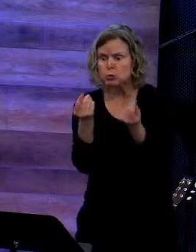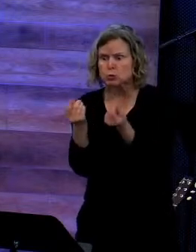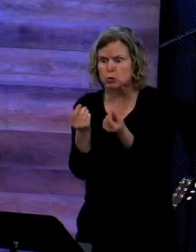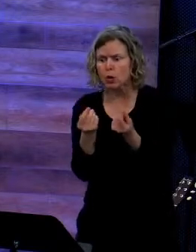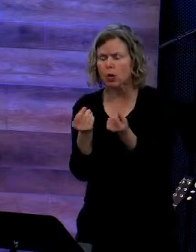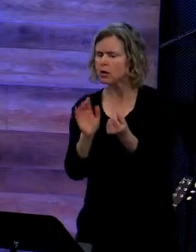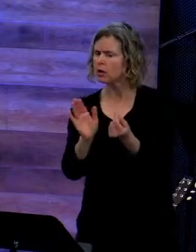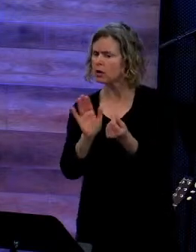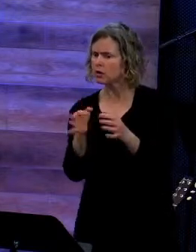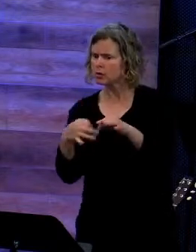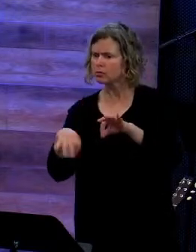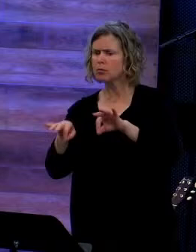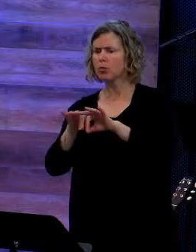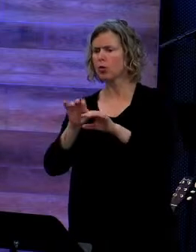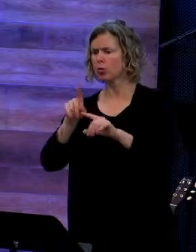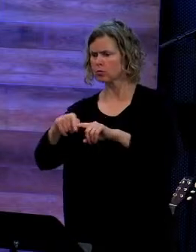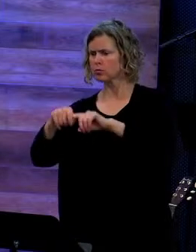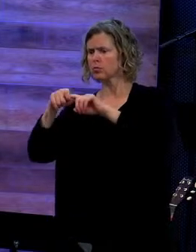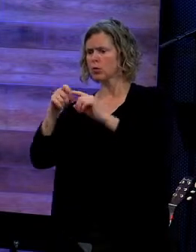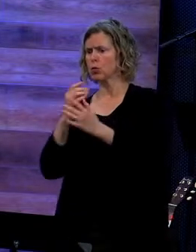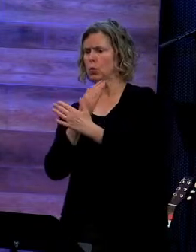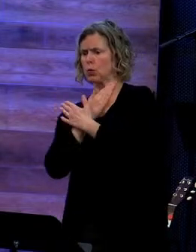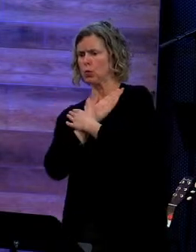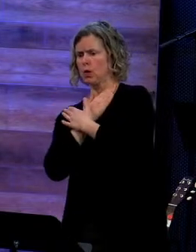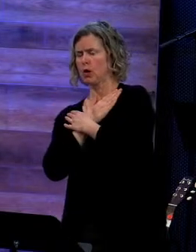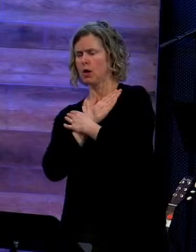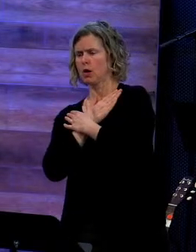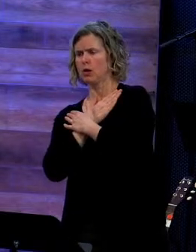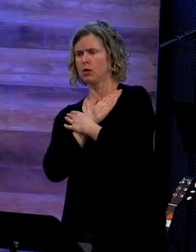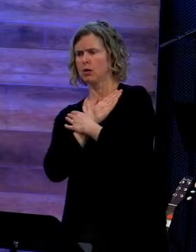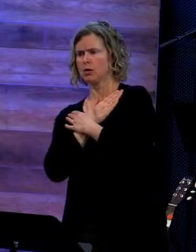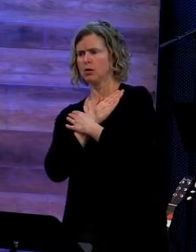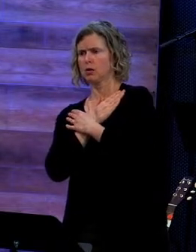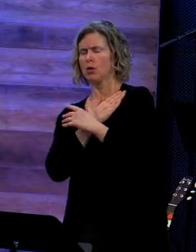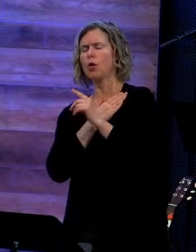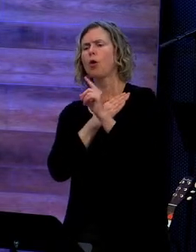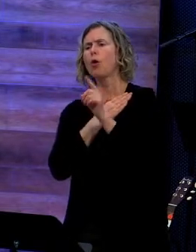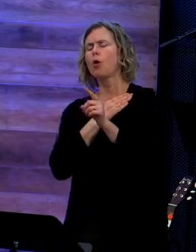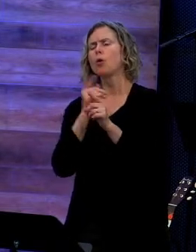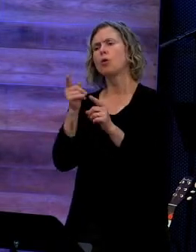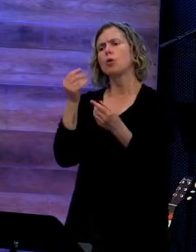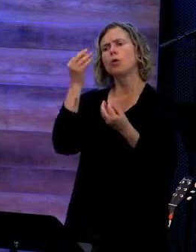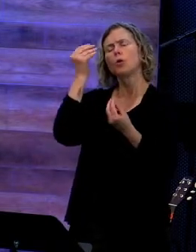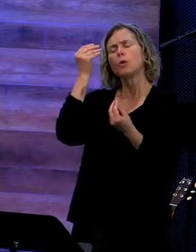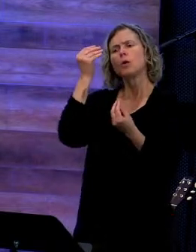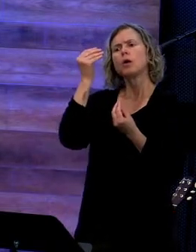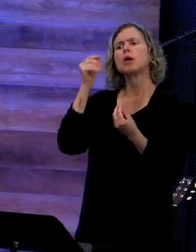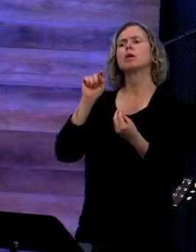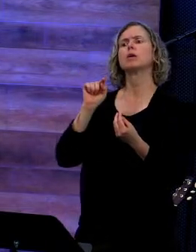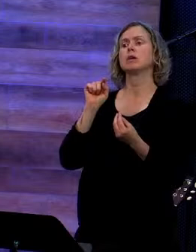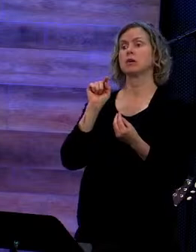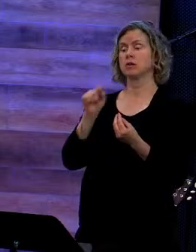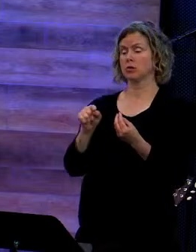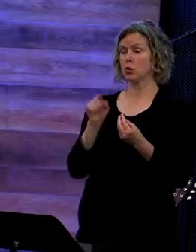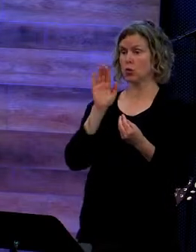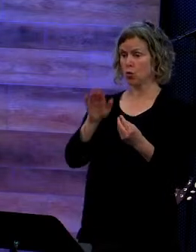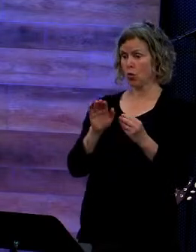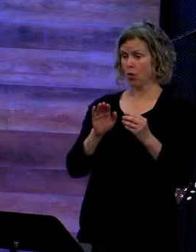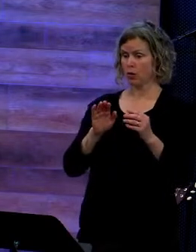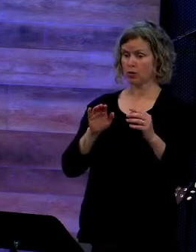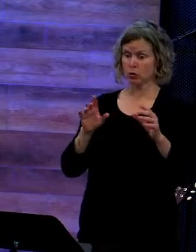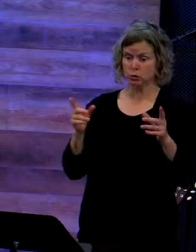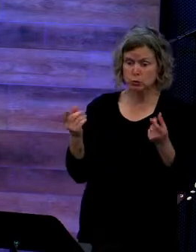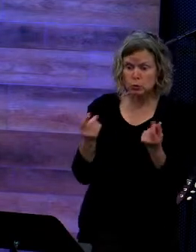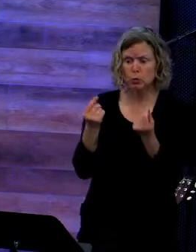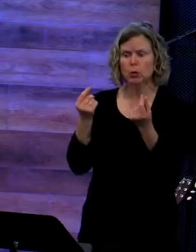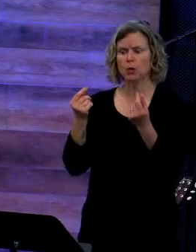your desires for your kids to do things above the way that God has made you in